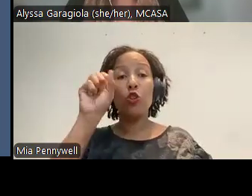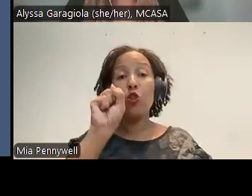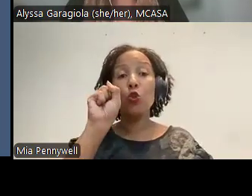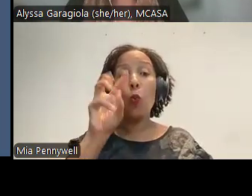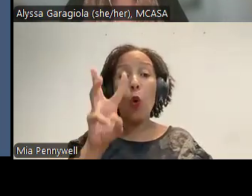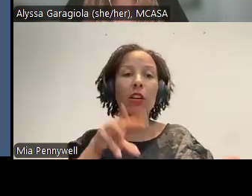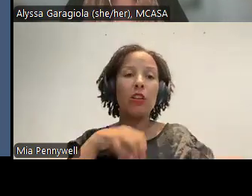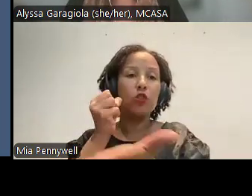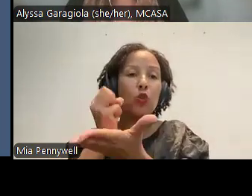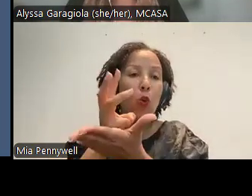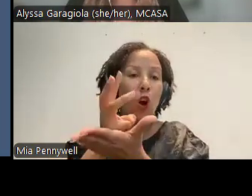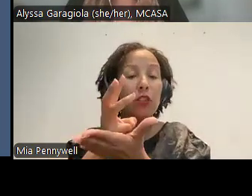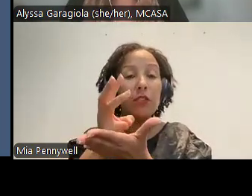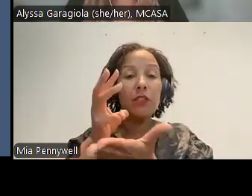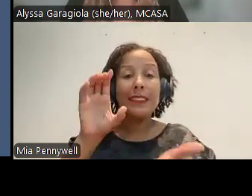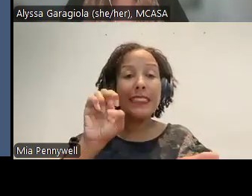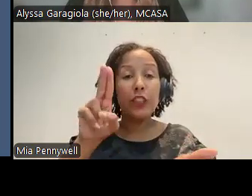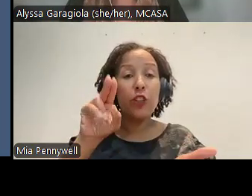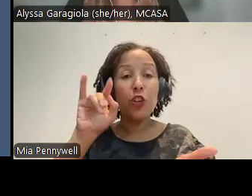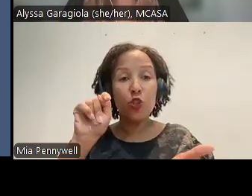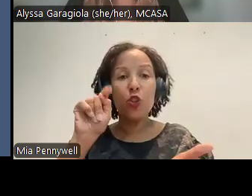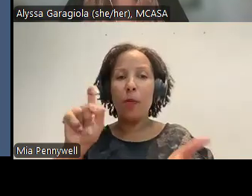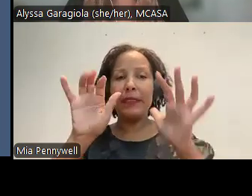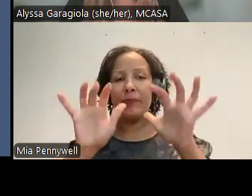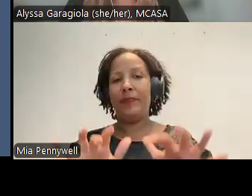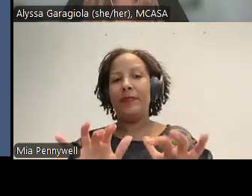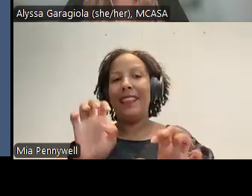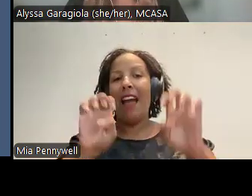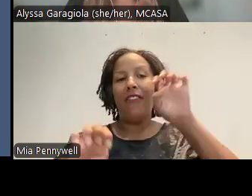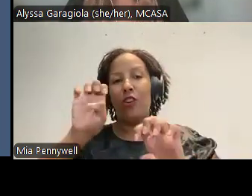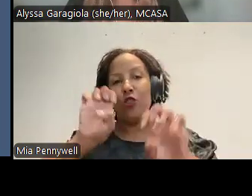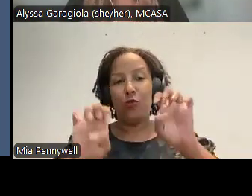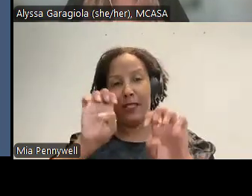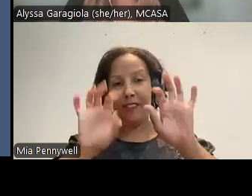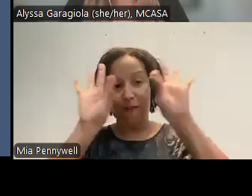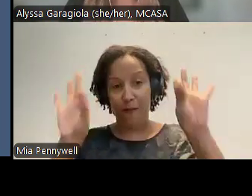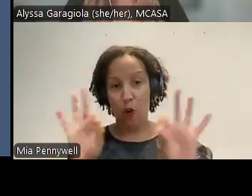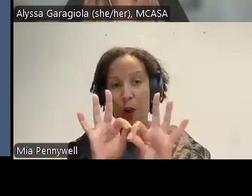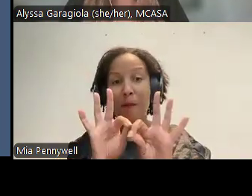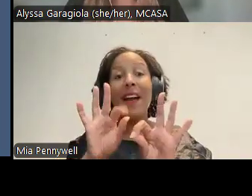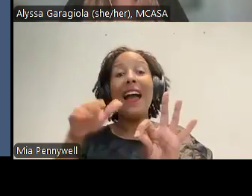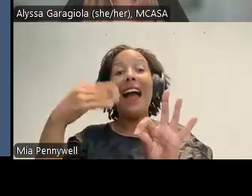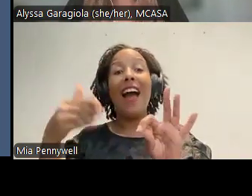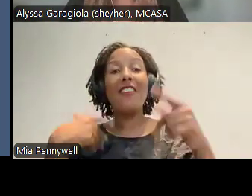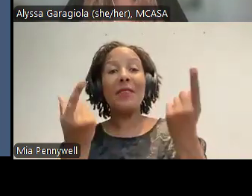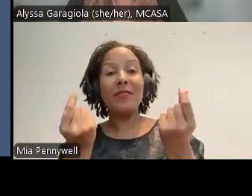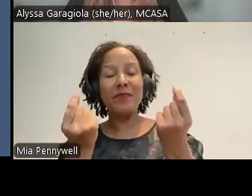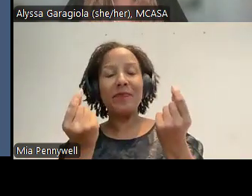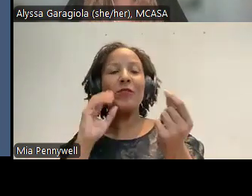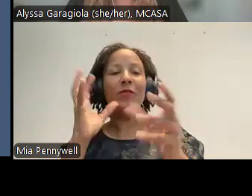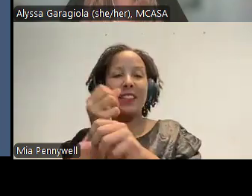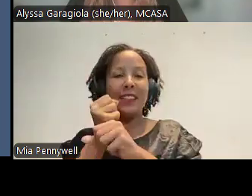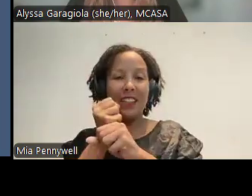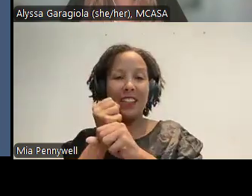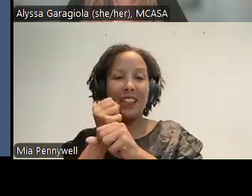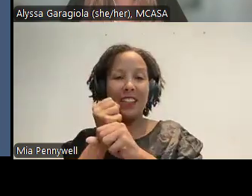must complete the evaluation form in order to gain access to the certificate request form. Finally, before we begin, I would like to